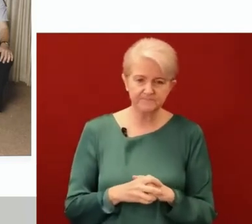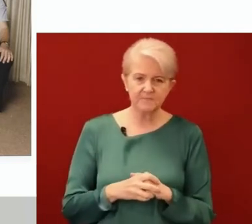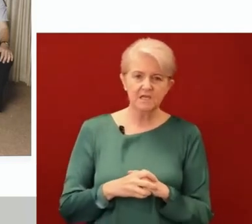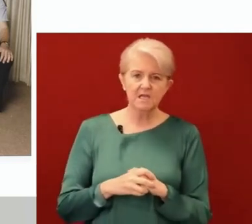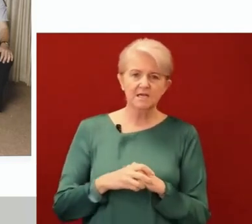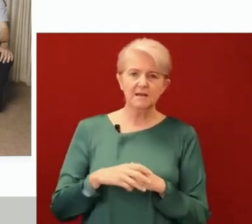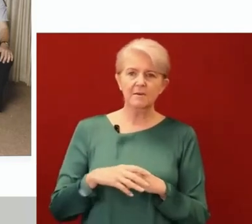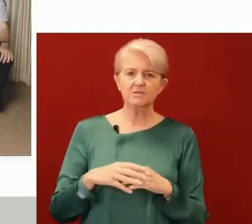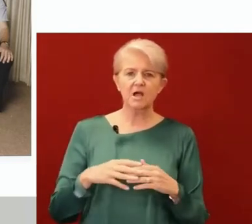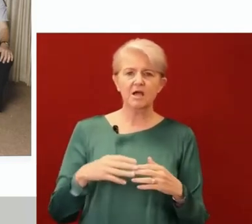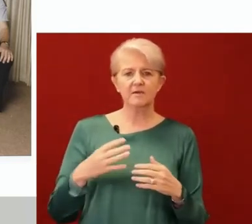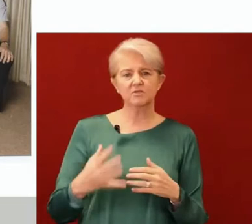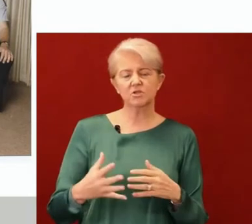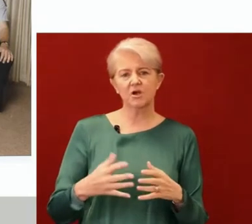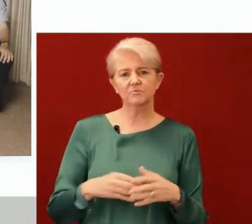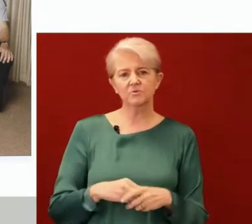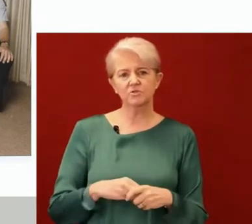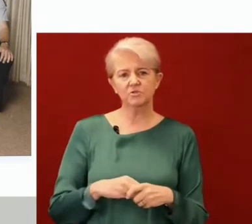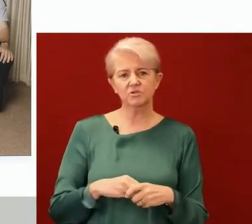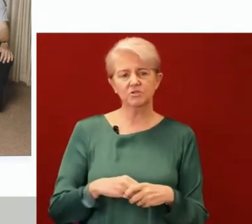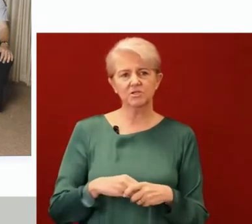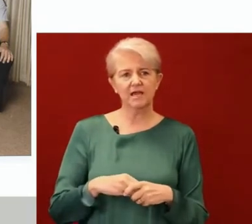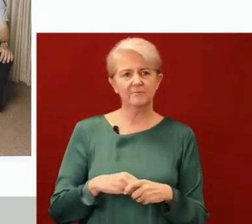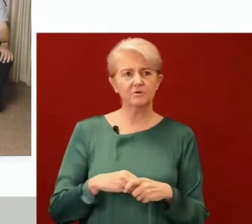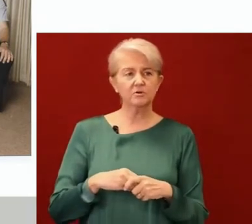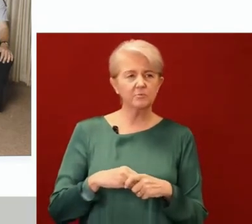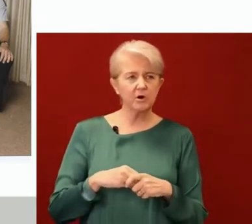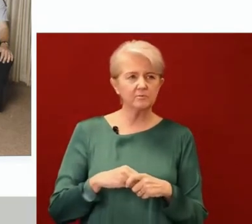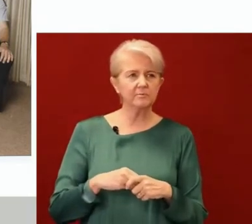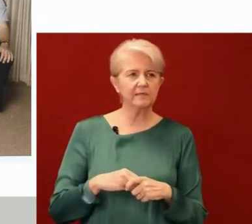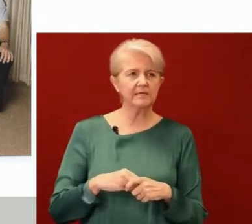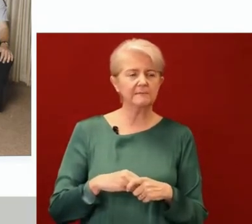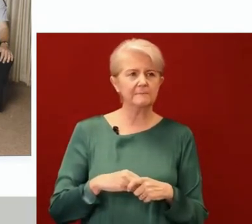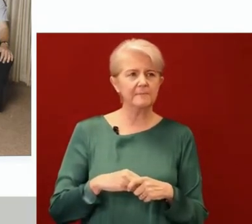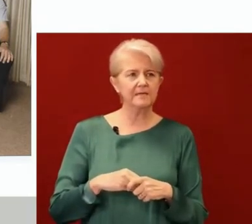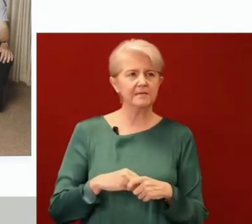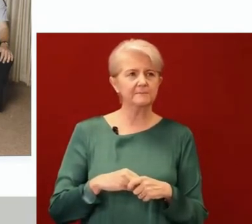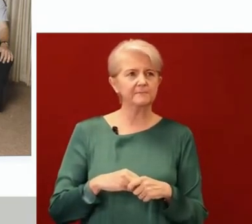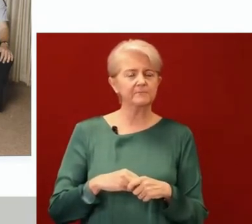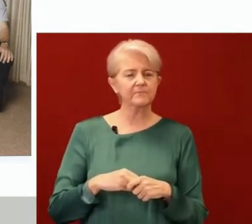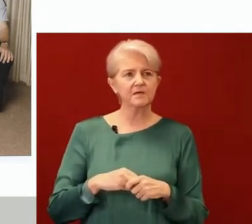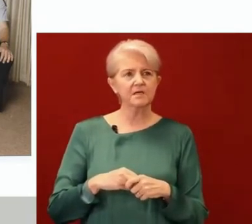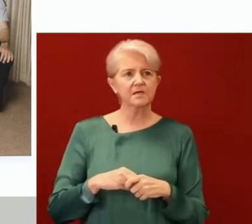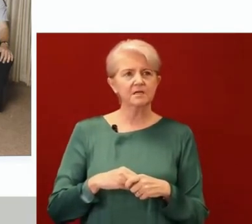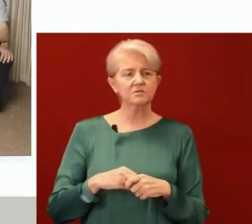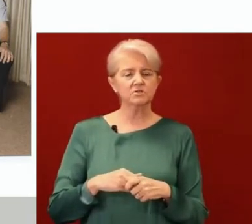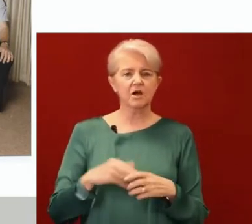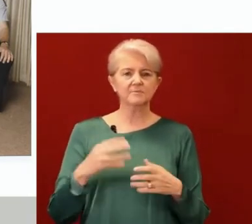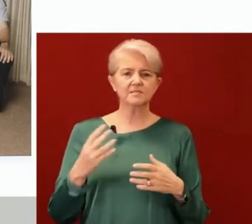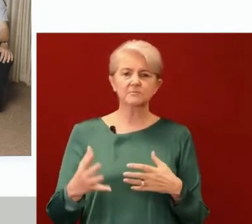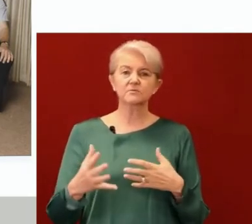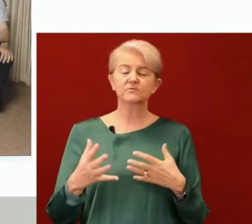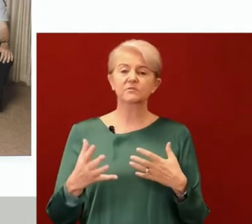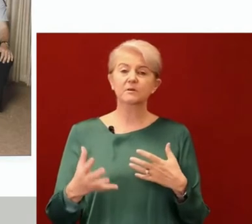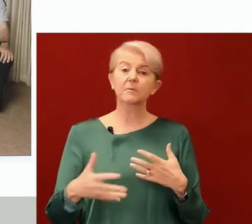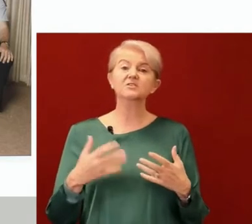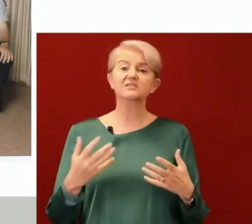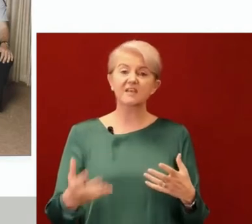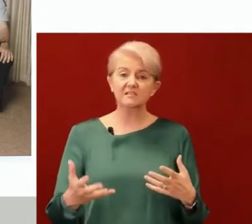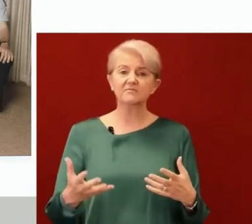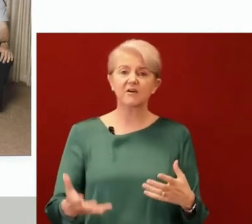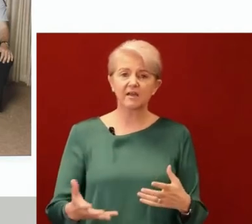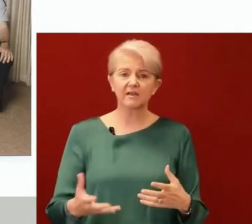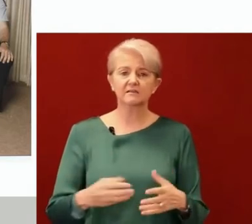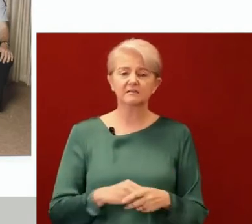Unit. Now, my time at the Child Abuse Unit could probably be described as some of the